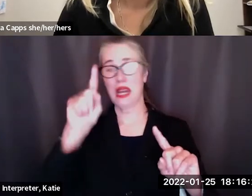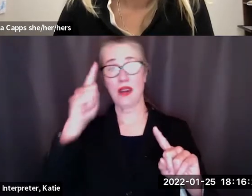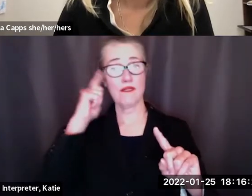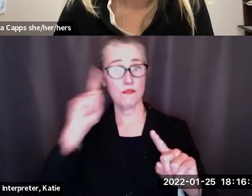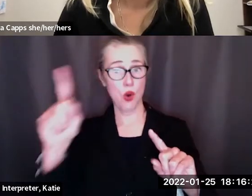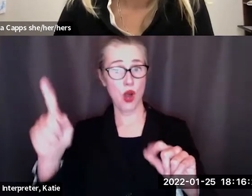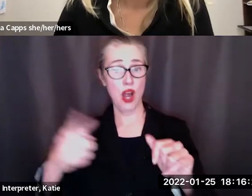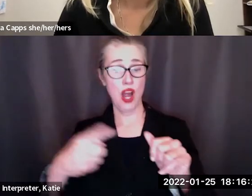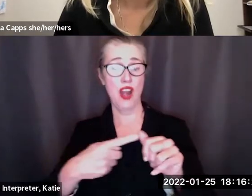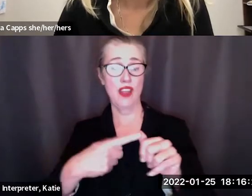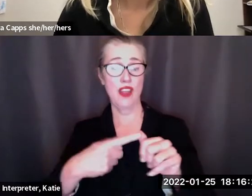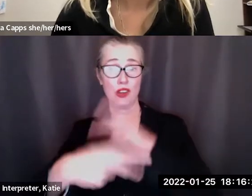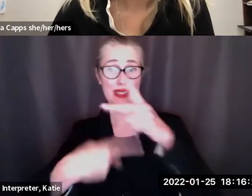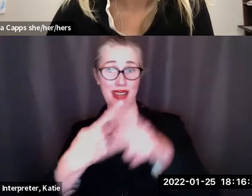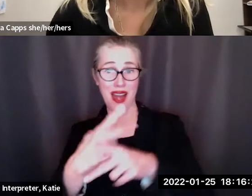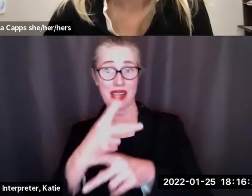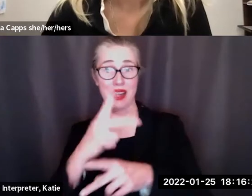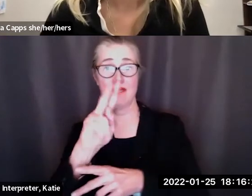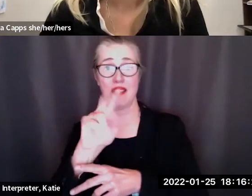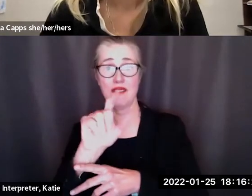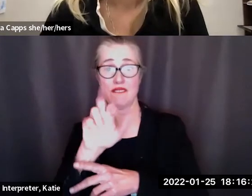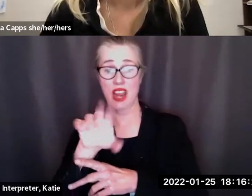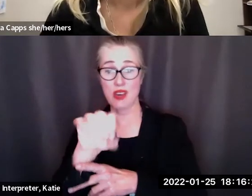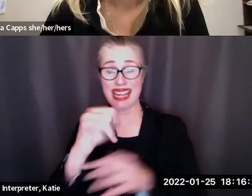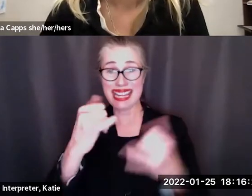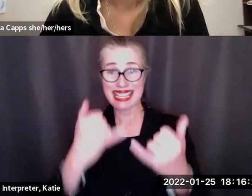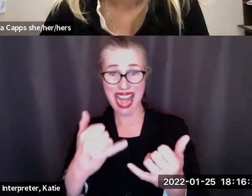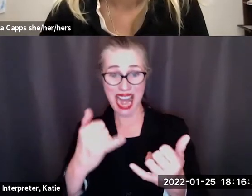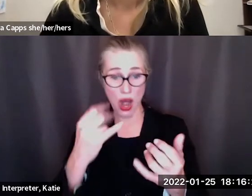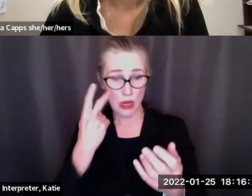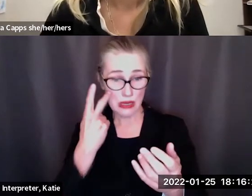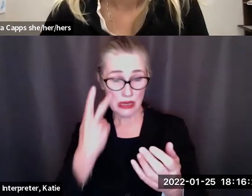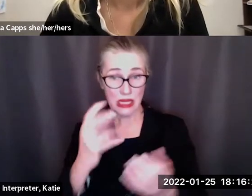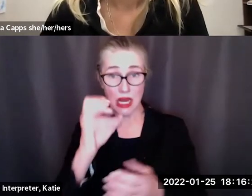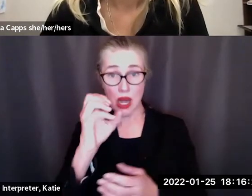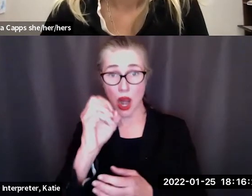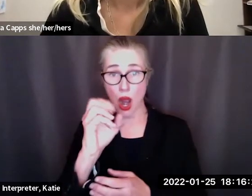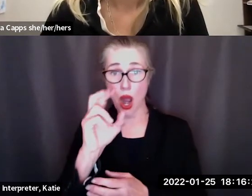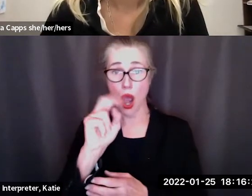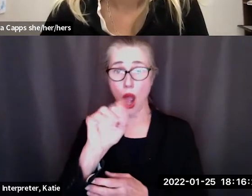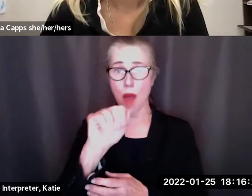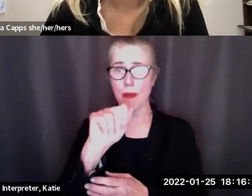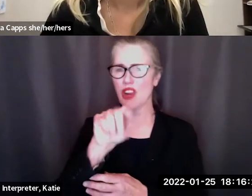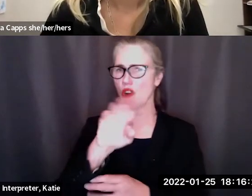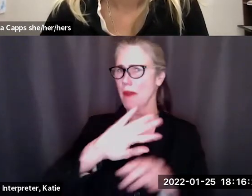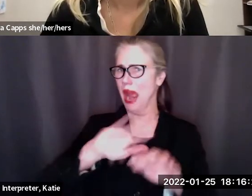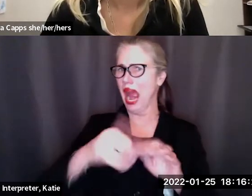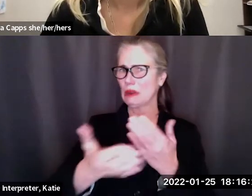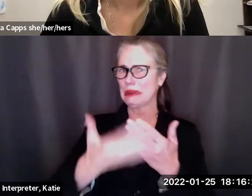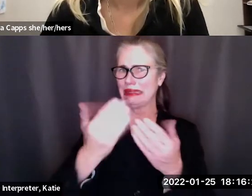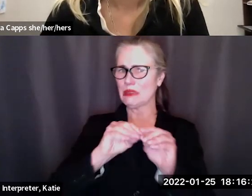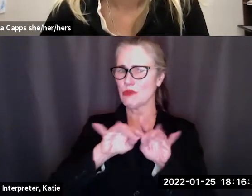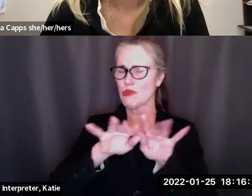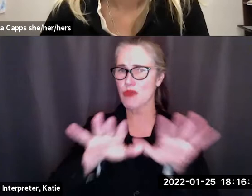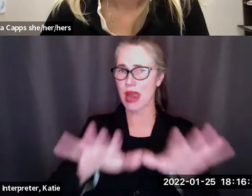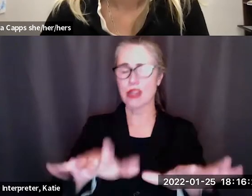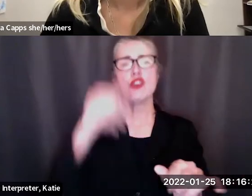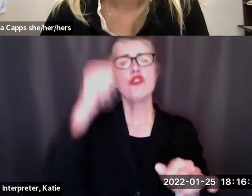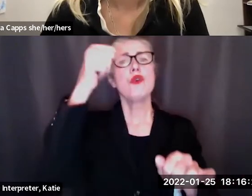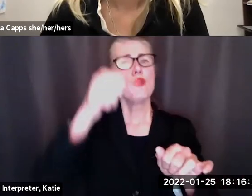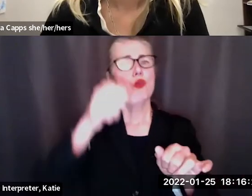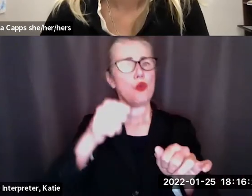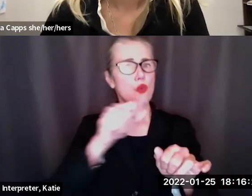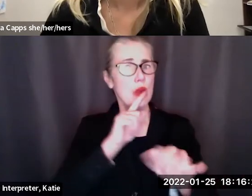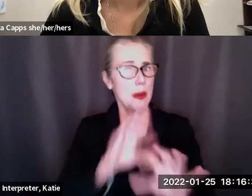and now looking at omicron and how it actually spreads so it's very important to keep this into context